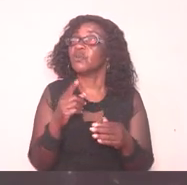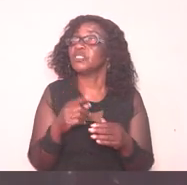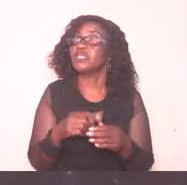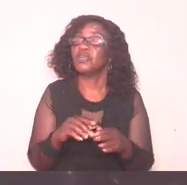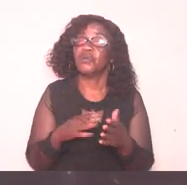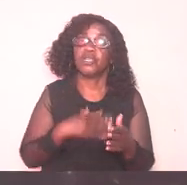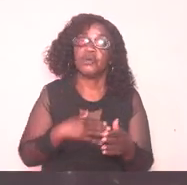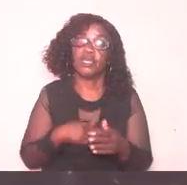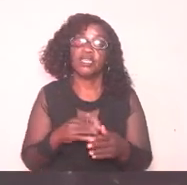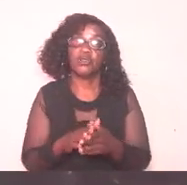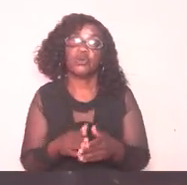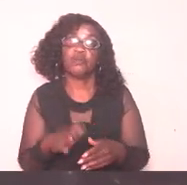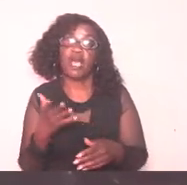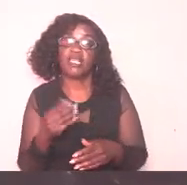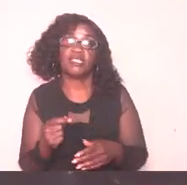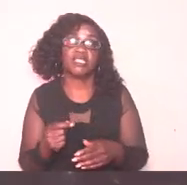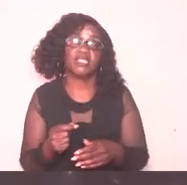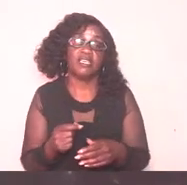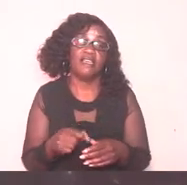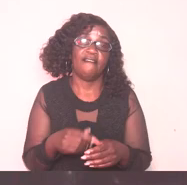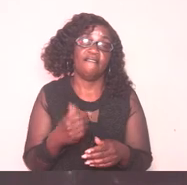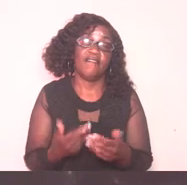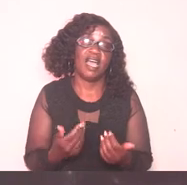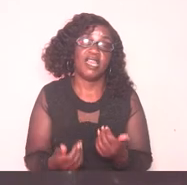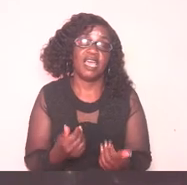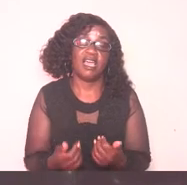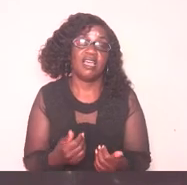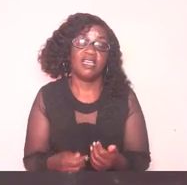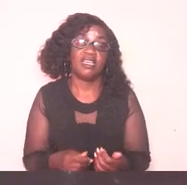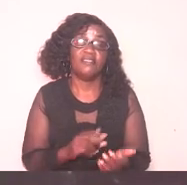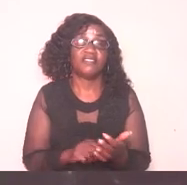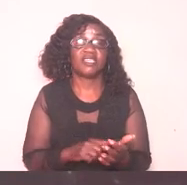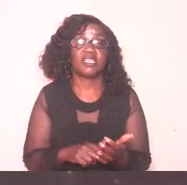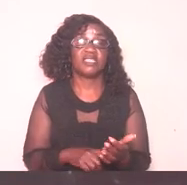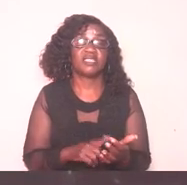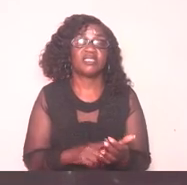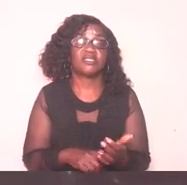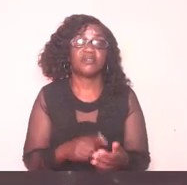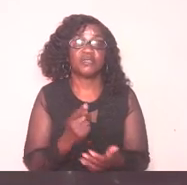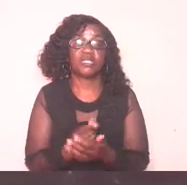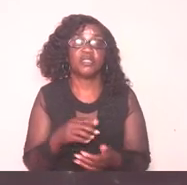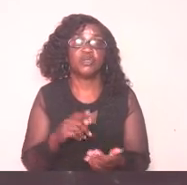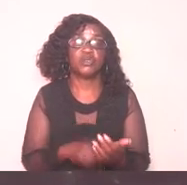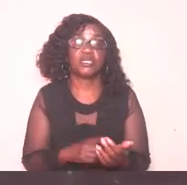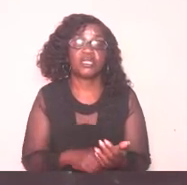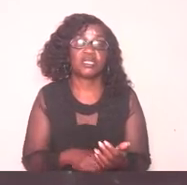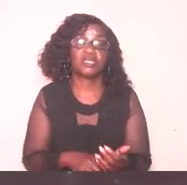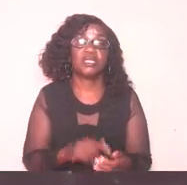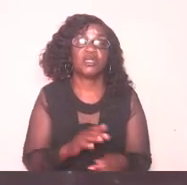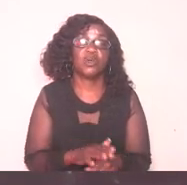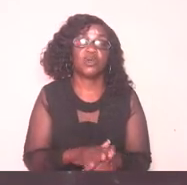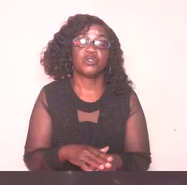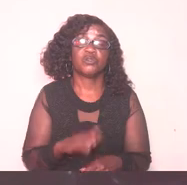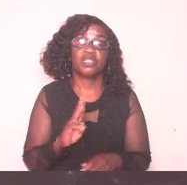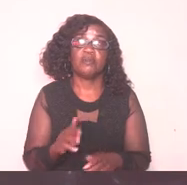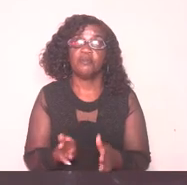we like it or not, our children have sex. So because they have sex, let's try to deal with it. Let us create conversations. Let us create